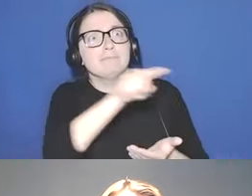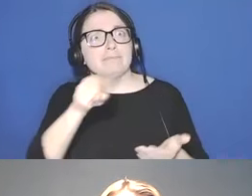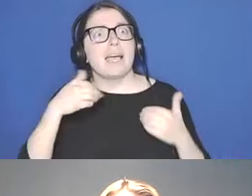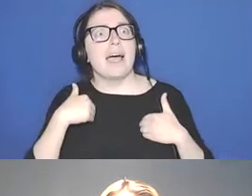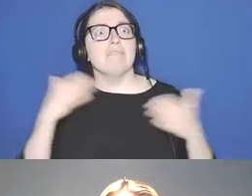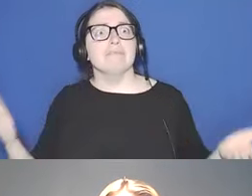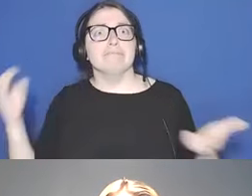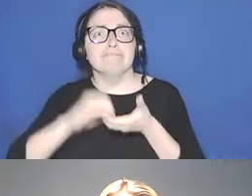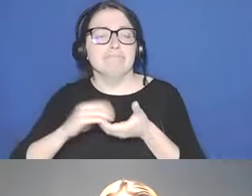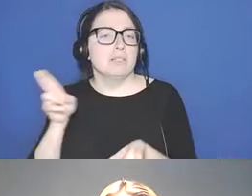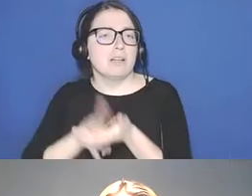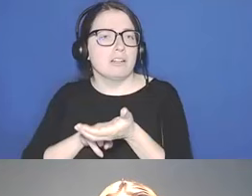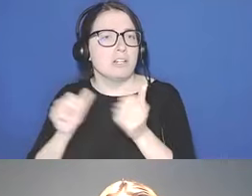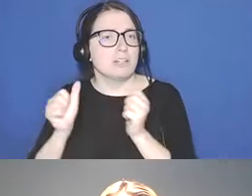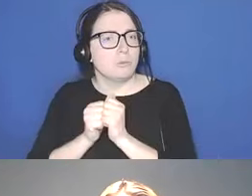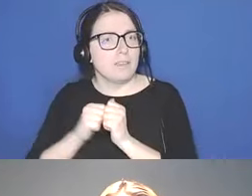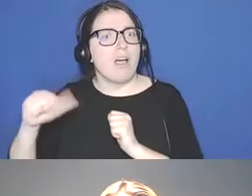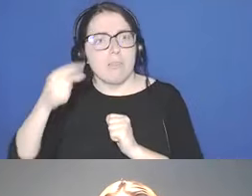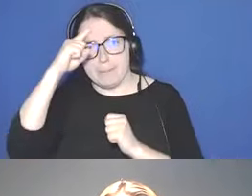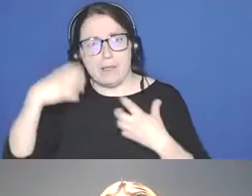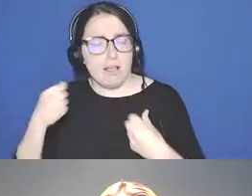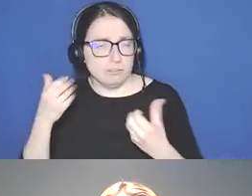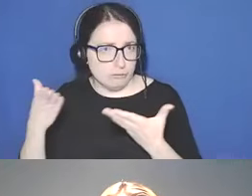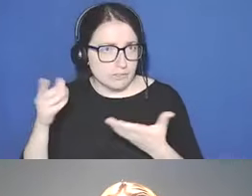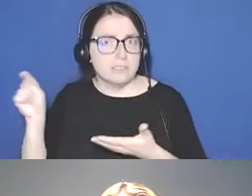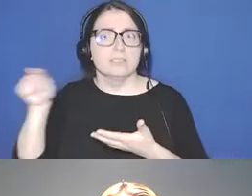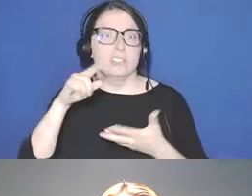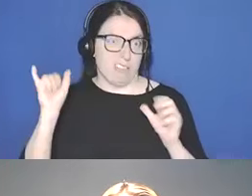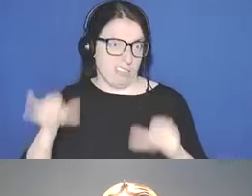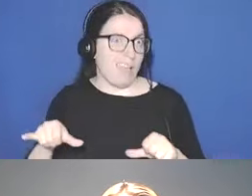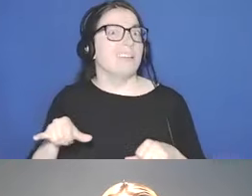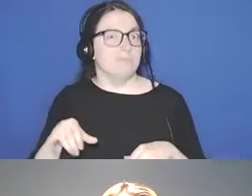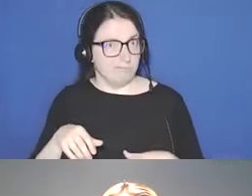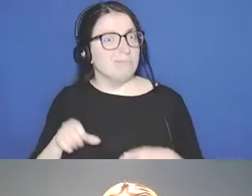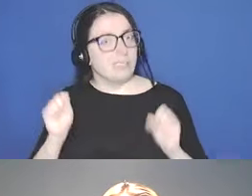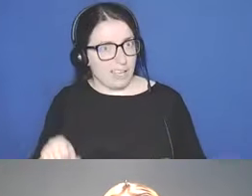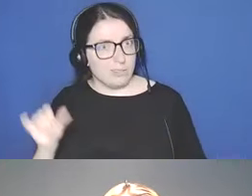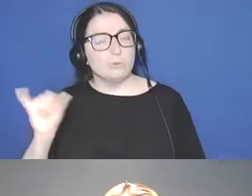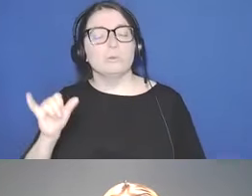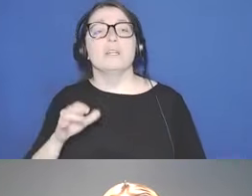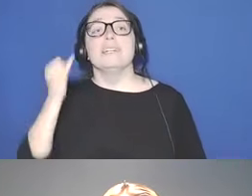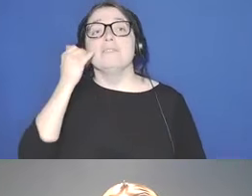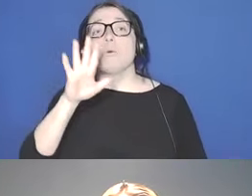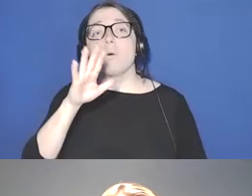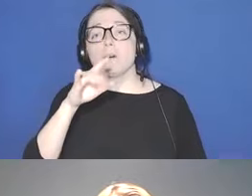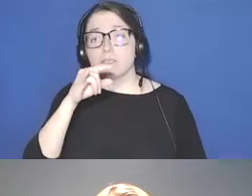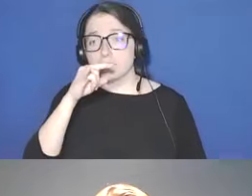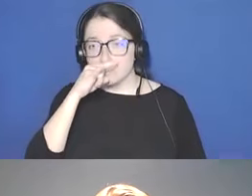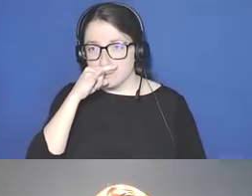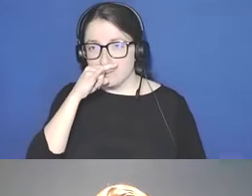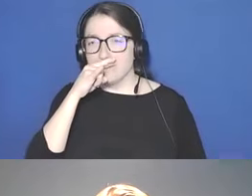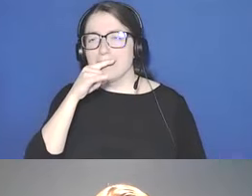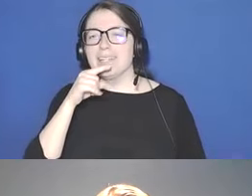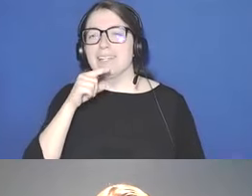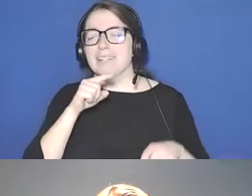with mental health services. So that might be another way. If your school is if your child is